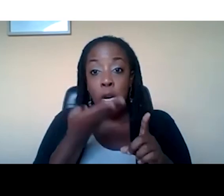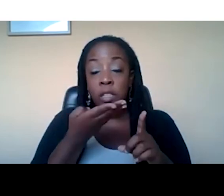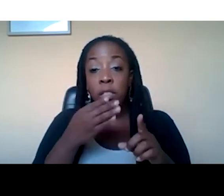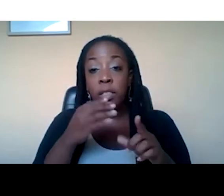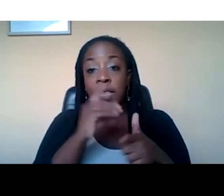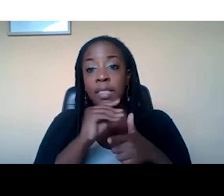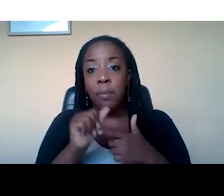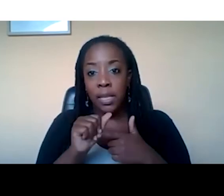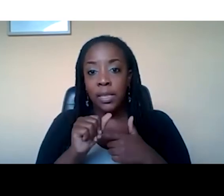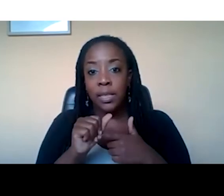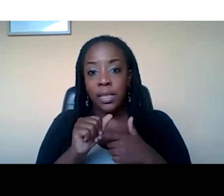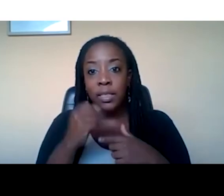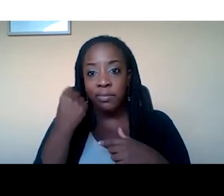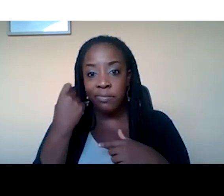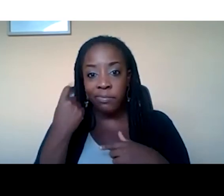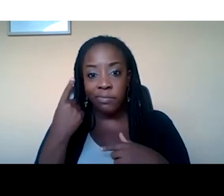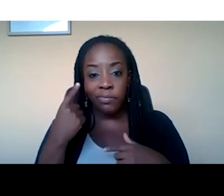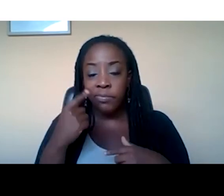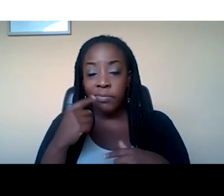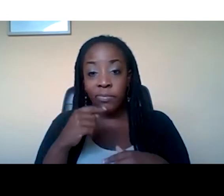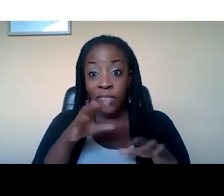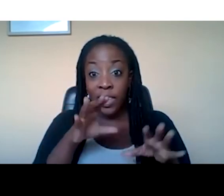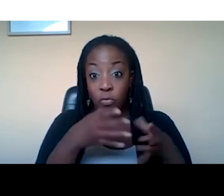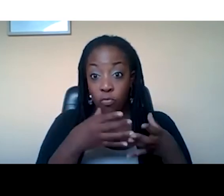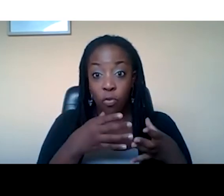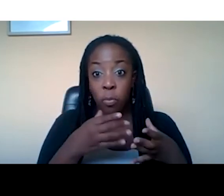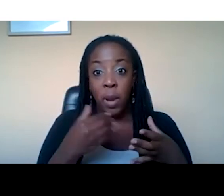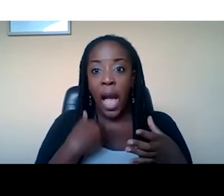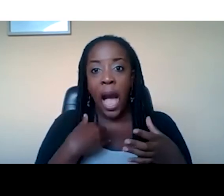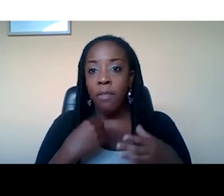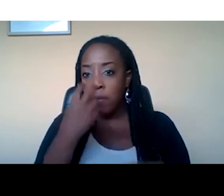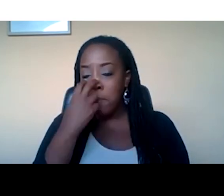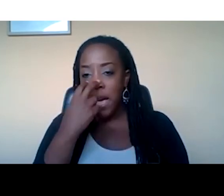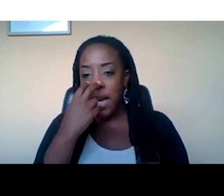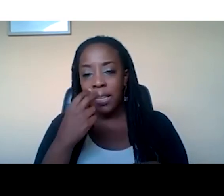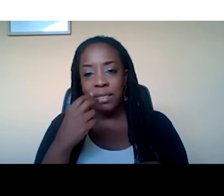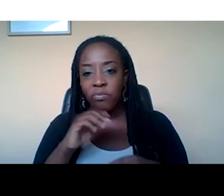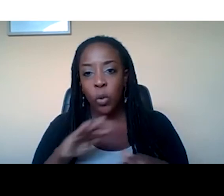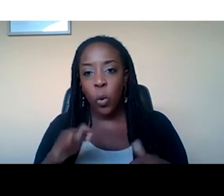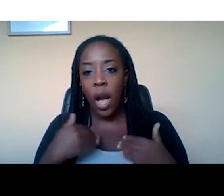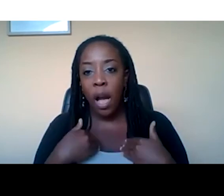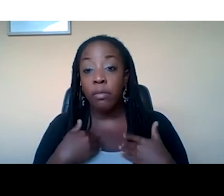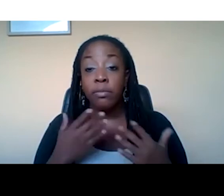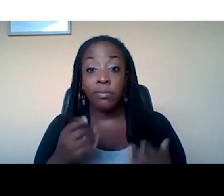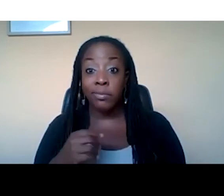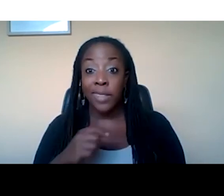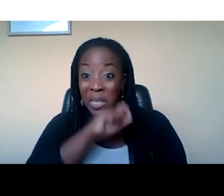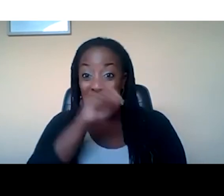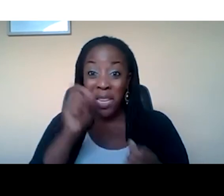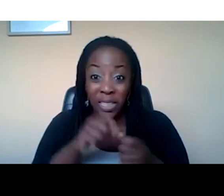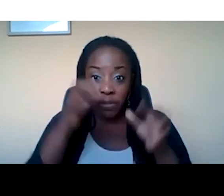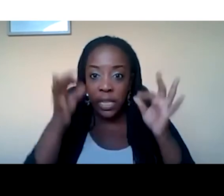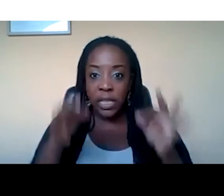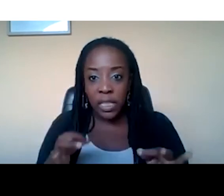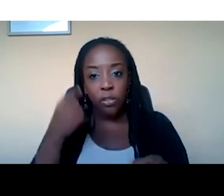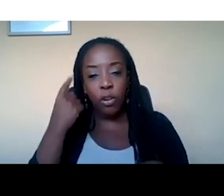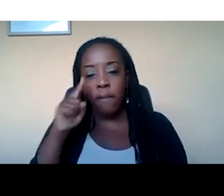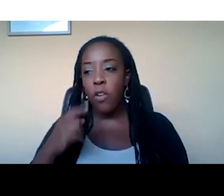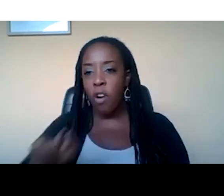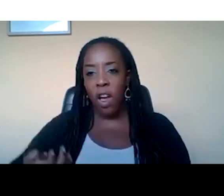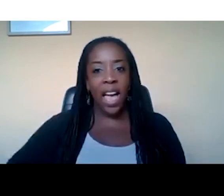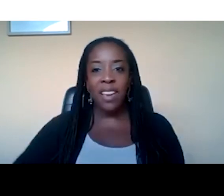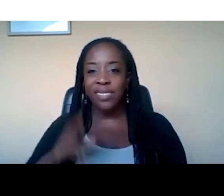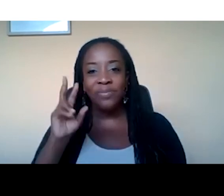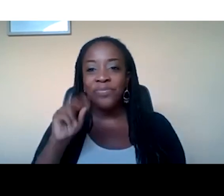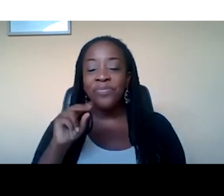have anybody that's blind. That's not a deliberate decision in hiring. But when we started to